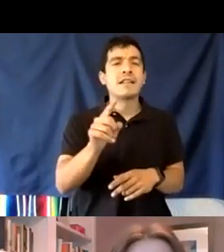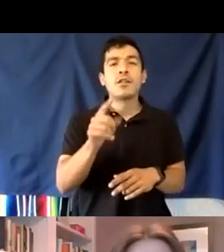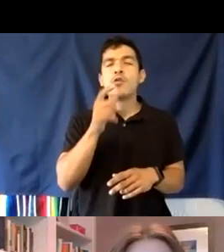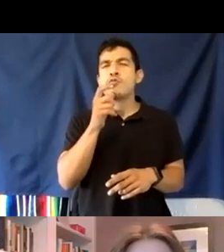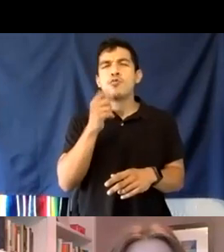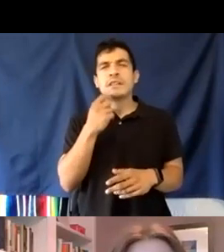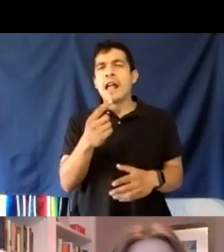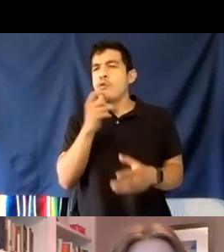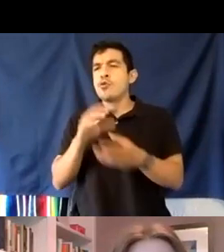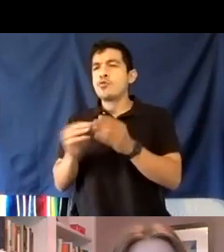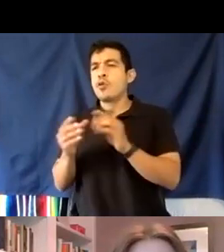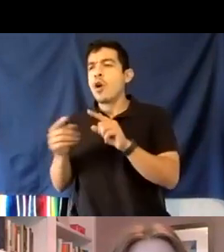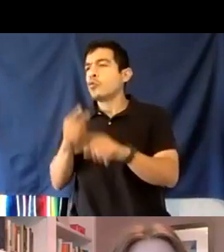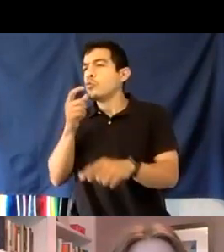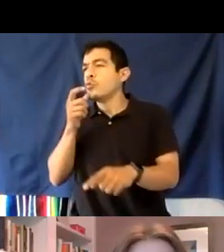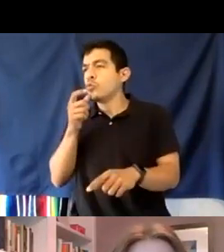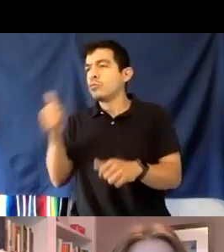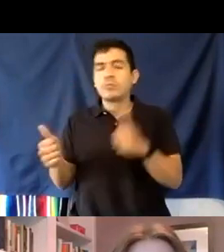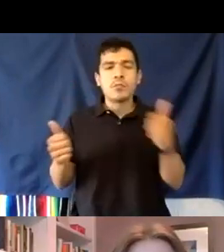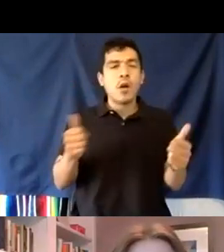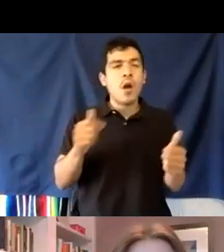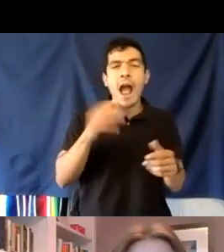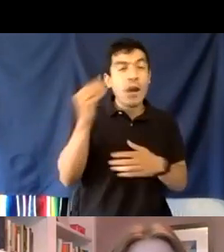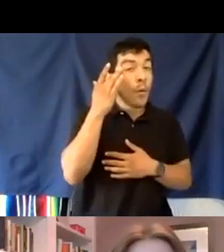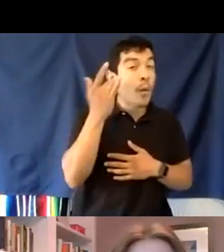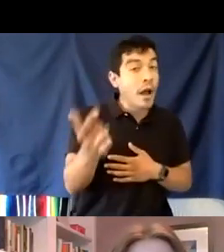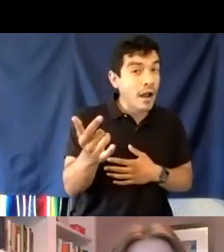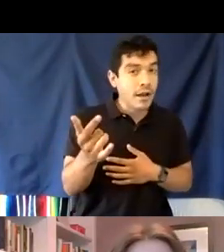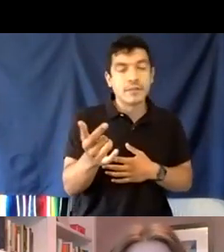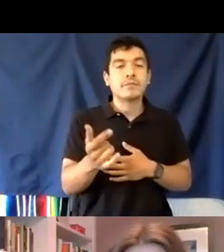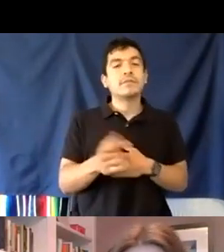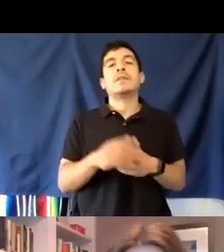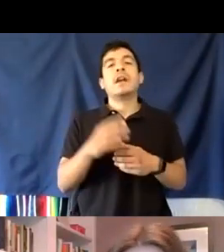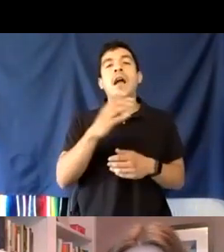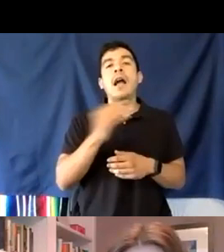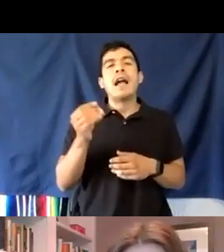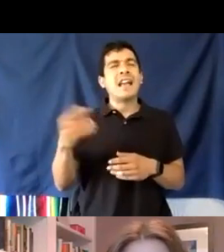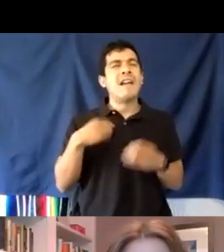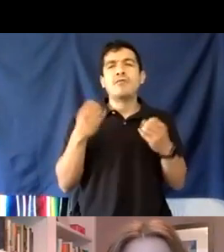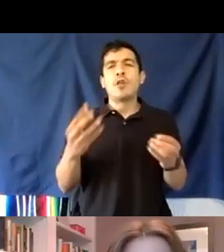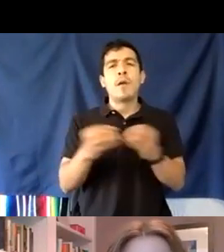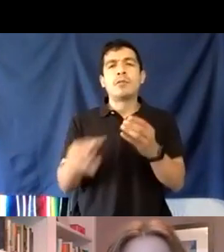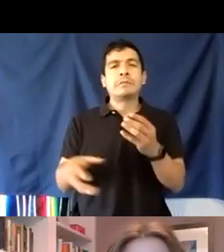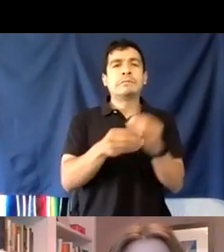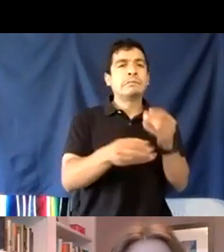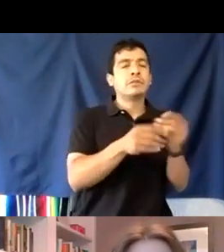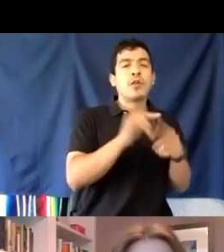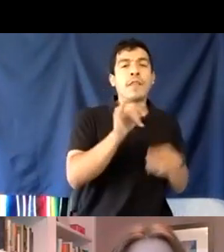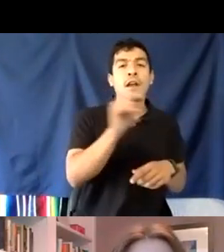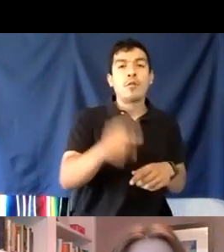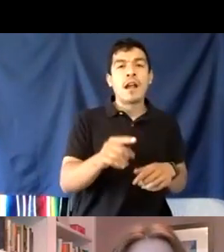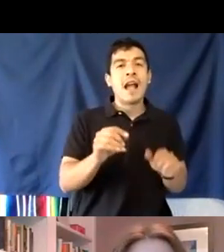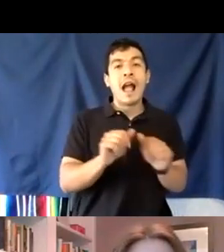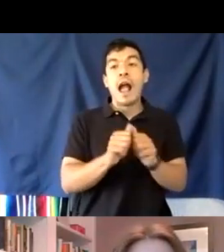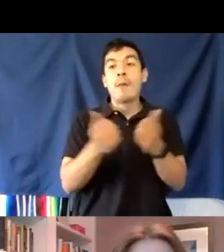whom, using whose storytelling methods and why. And now that there's just so many more addendums to that question, it's like, and how much funding are they